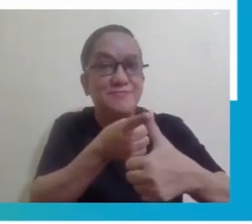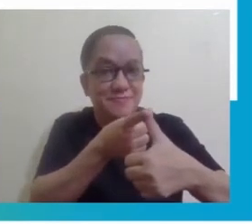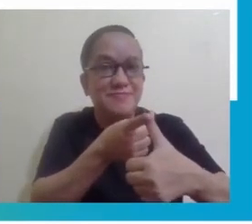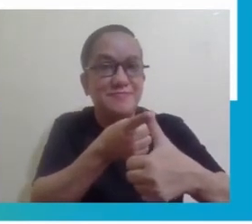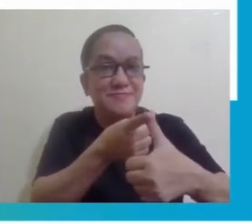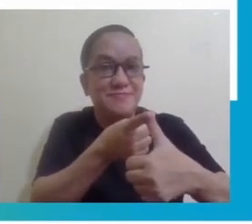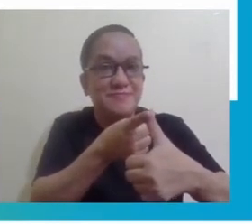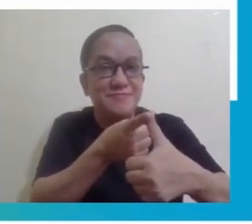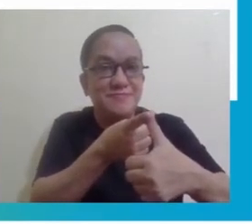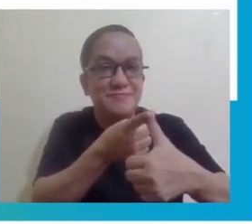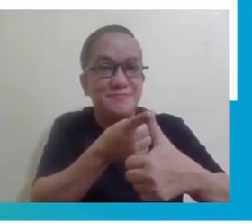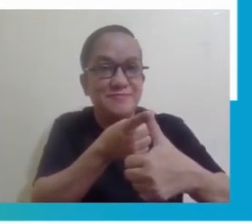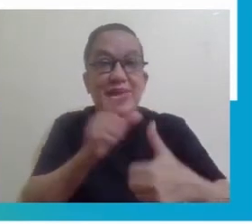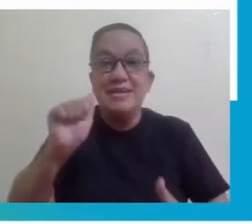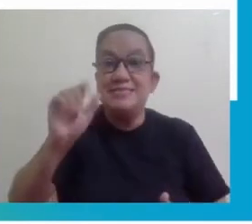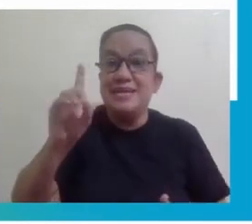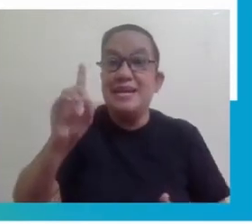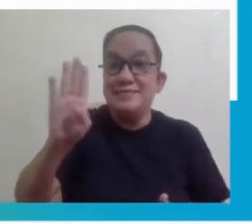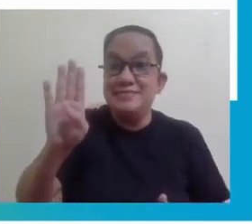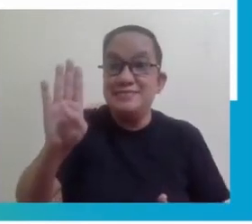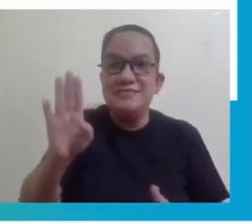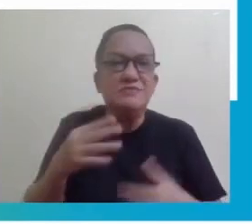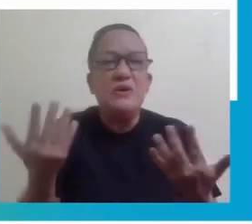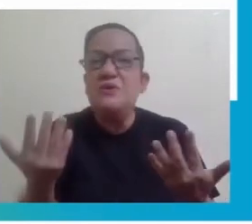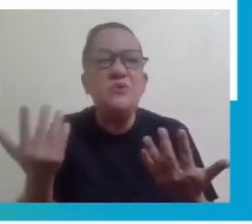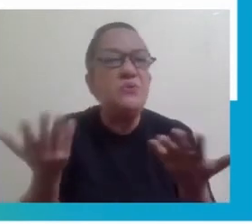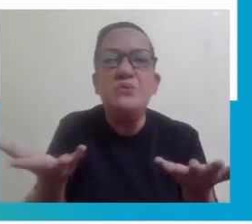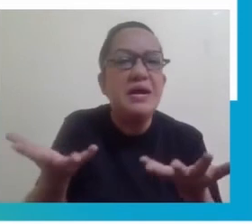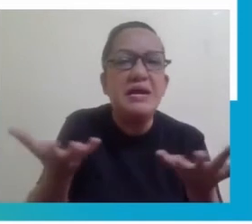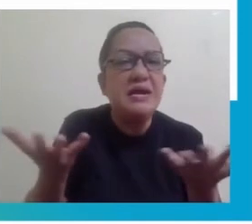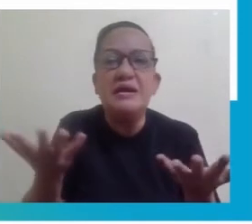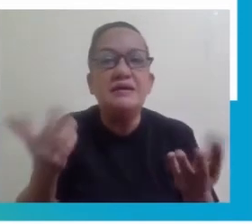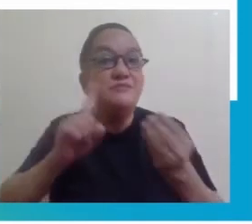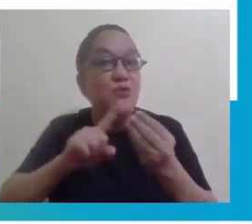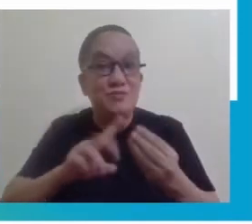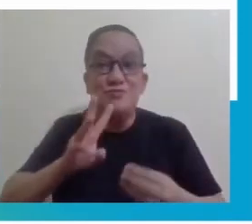involvement, investment in healthy oceans, natural capital,